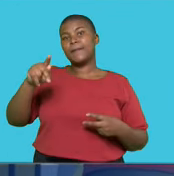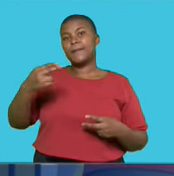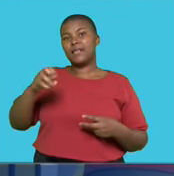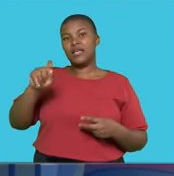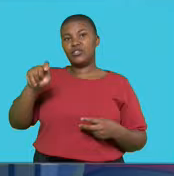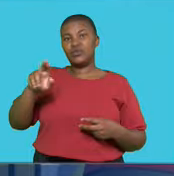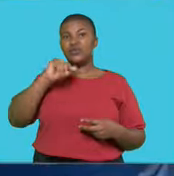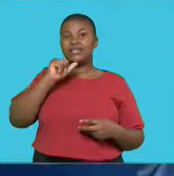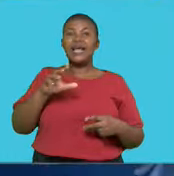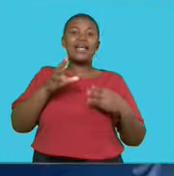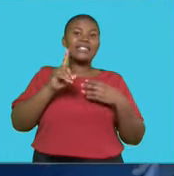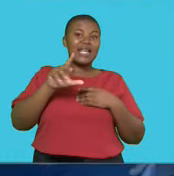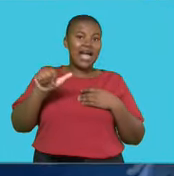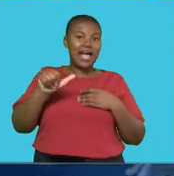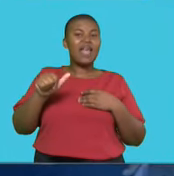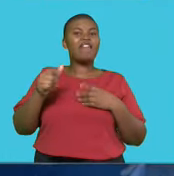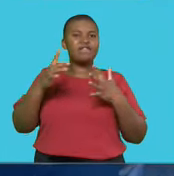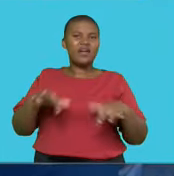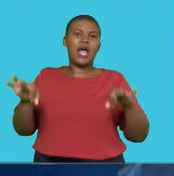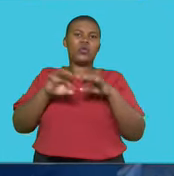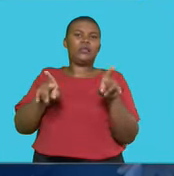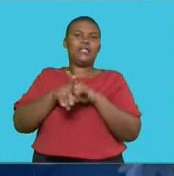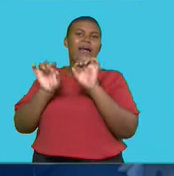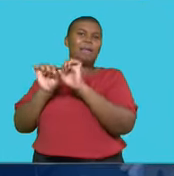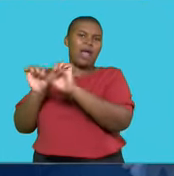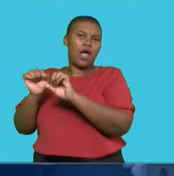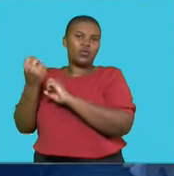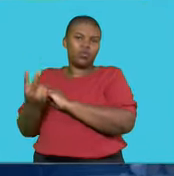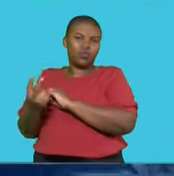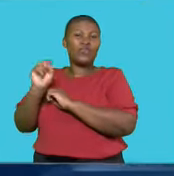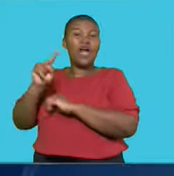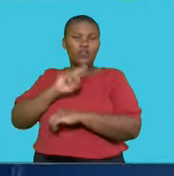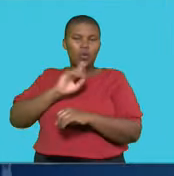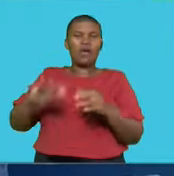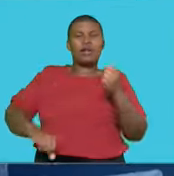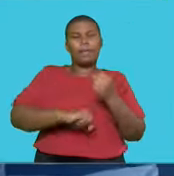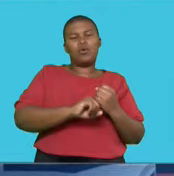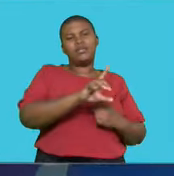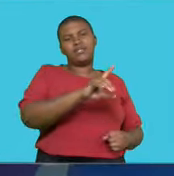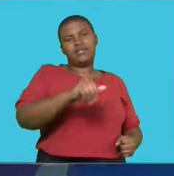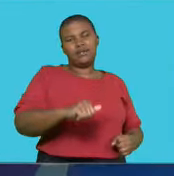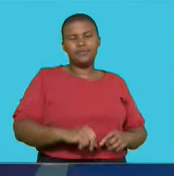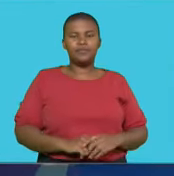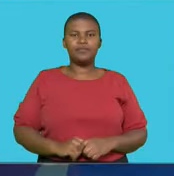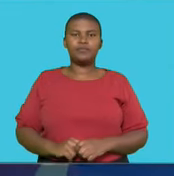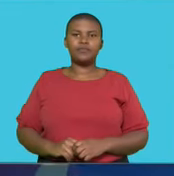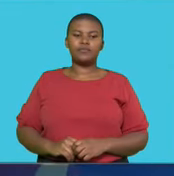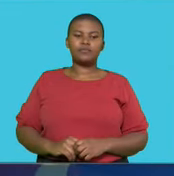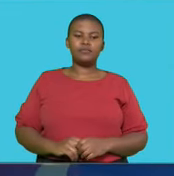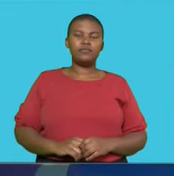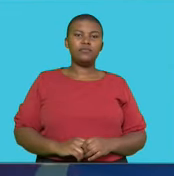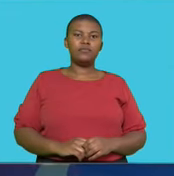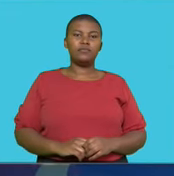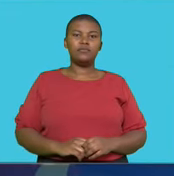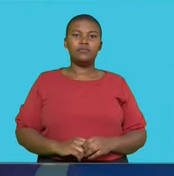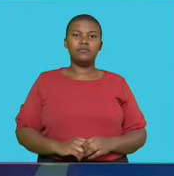yilona abalibona linembono ehambisanayo nezinhlangano zabo nababona ukuthi bazosebenza ngokubambisana nalo. Our primary role